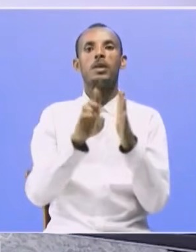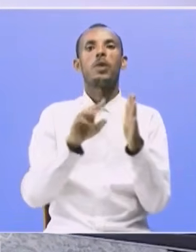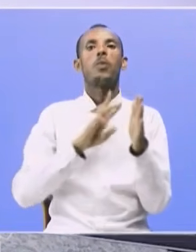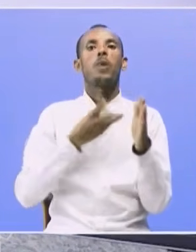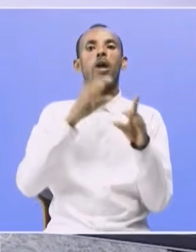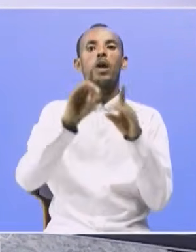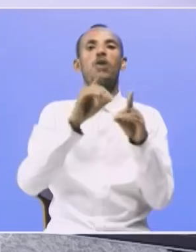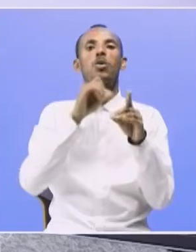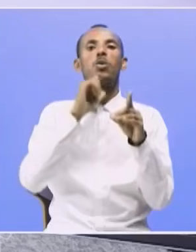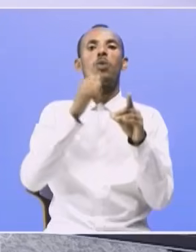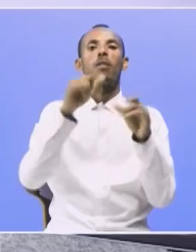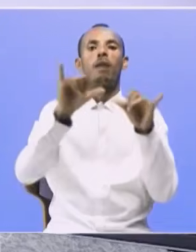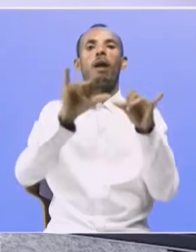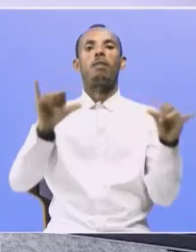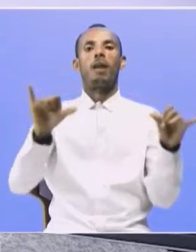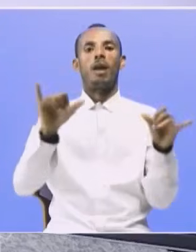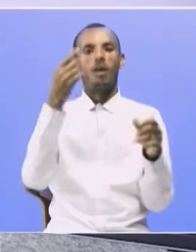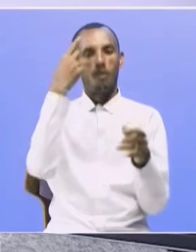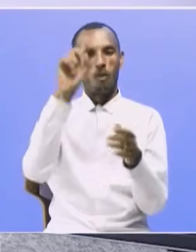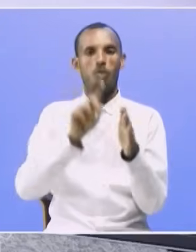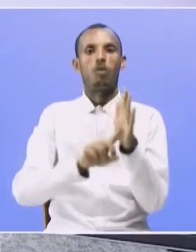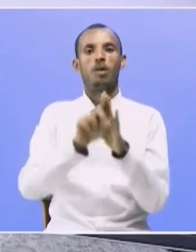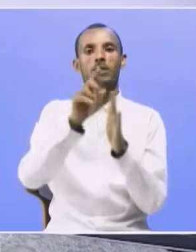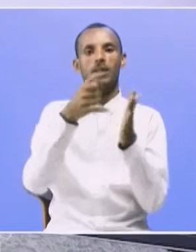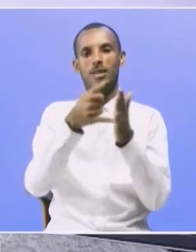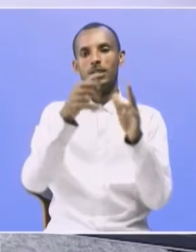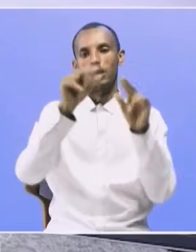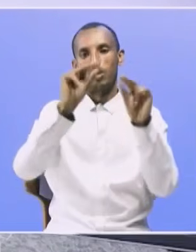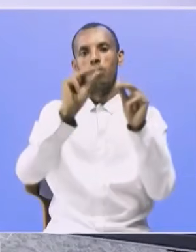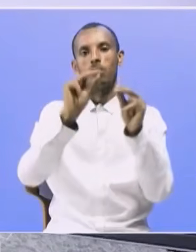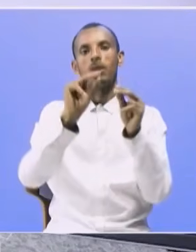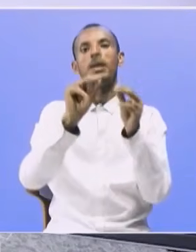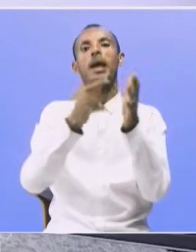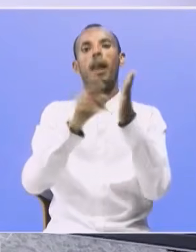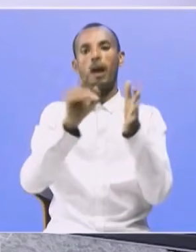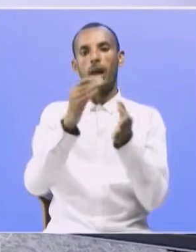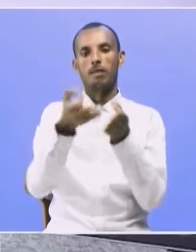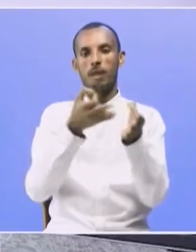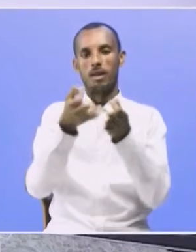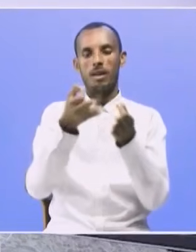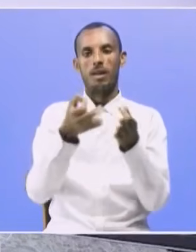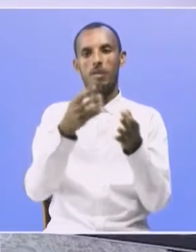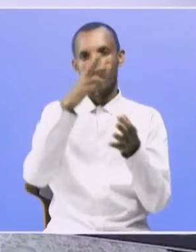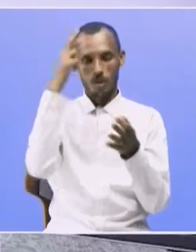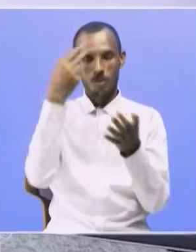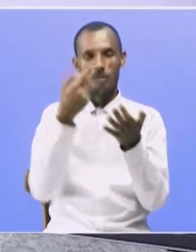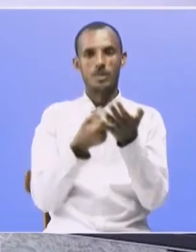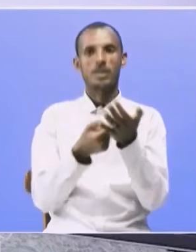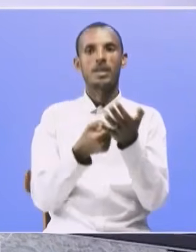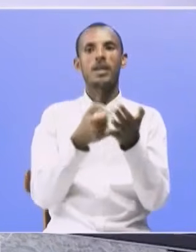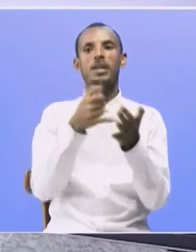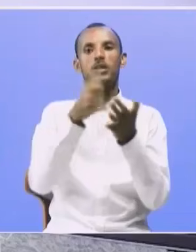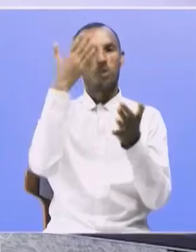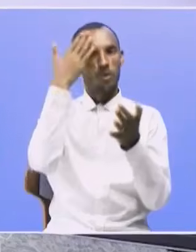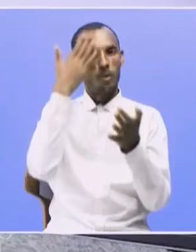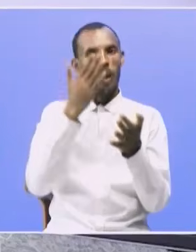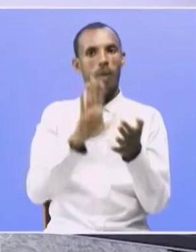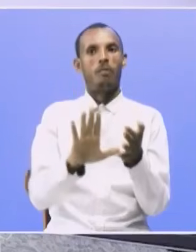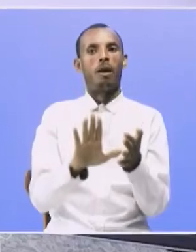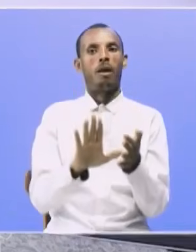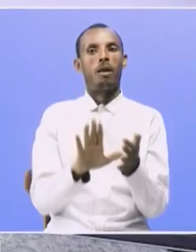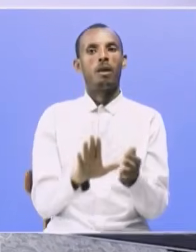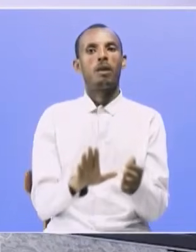for tallness. So it's not clearly stated. Because of that, this is not well defined. It's not well